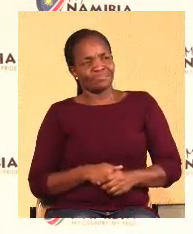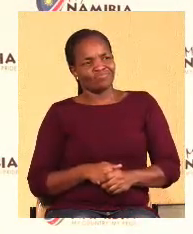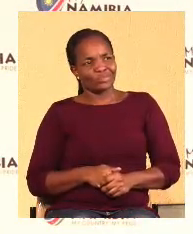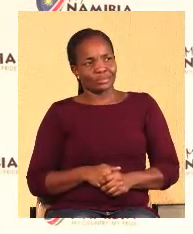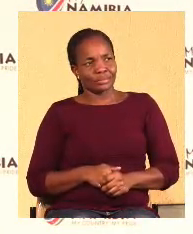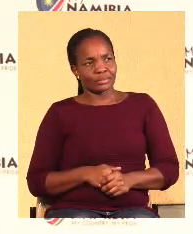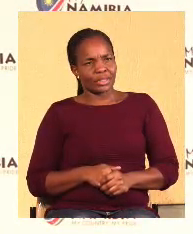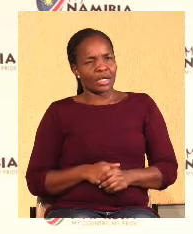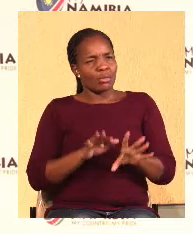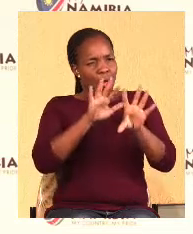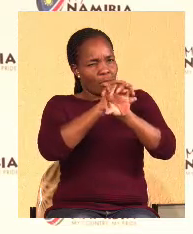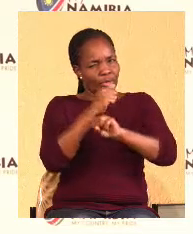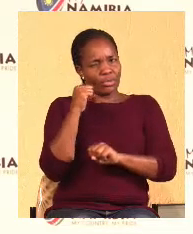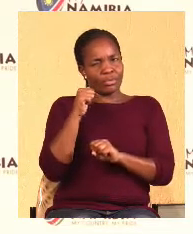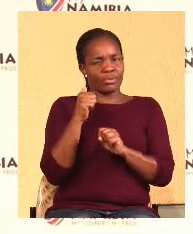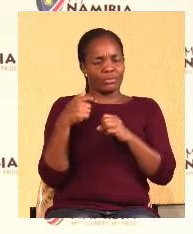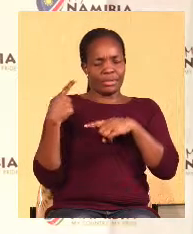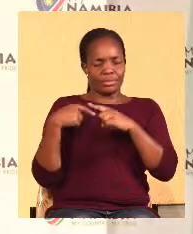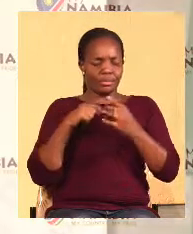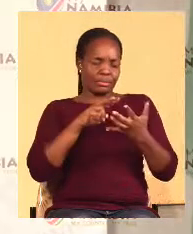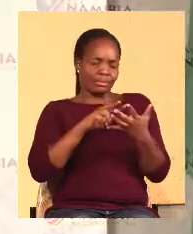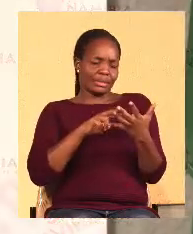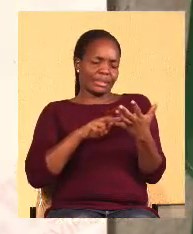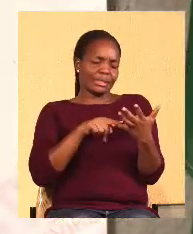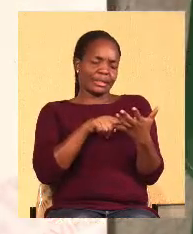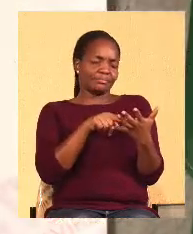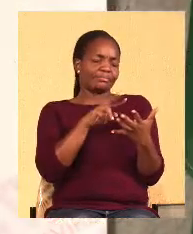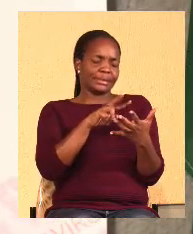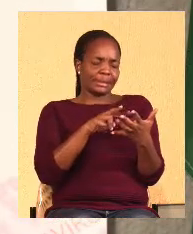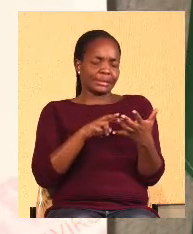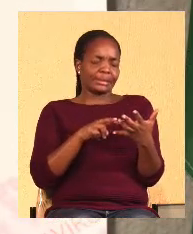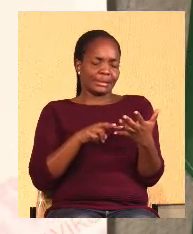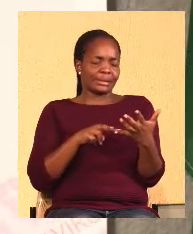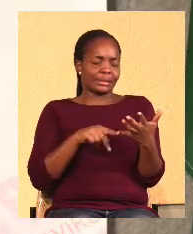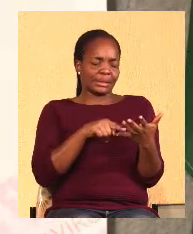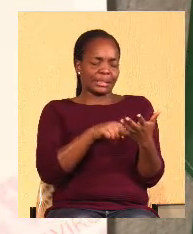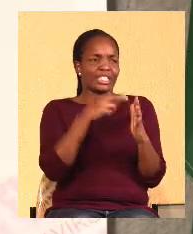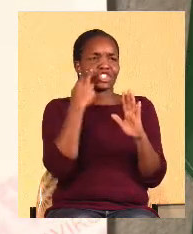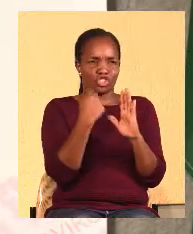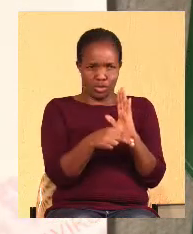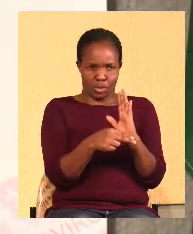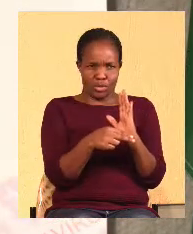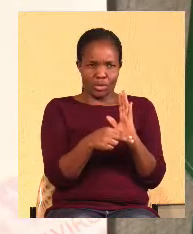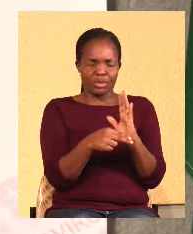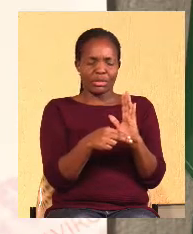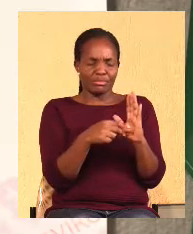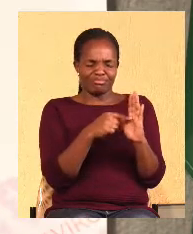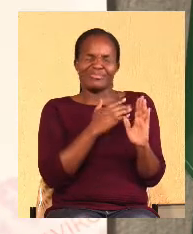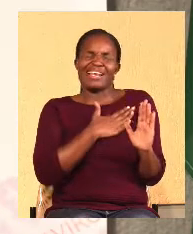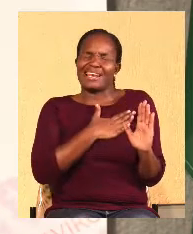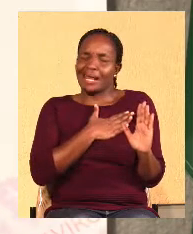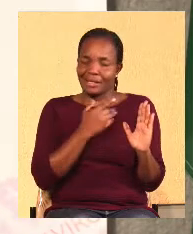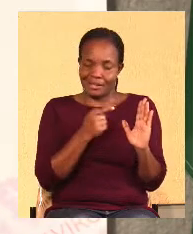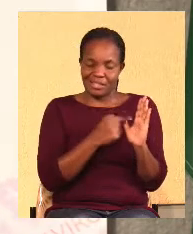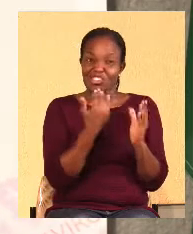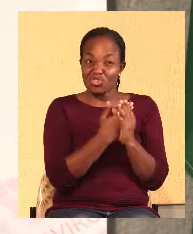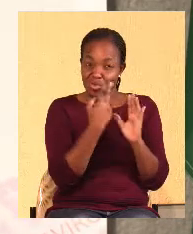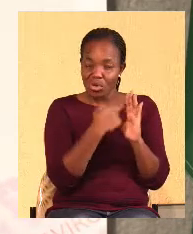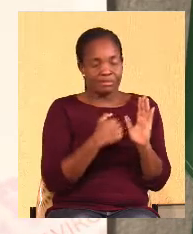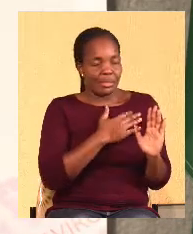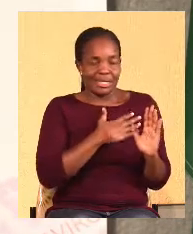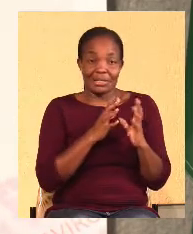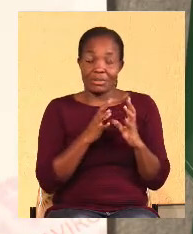the regulations, the amended regulations, I must say that I like the tone of the regulations. What do I mean by that?